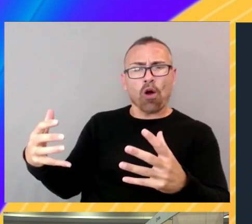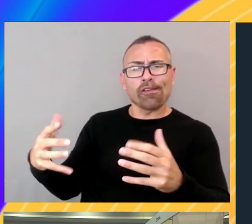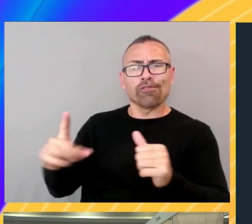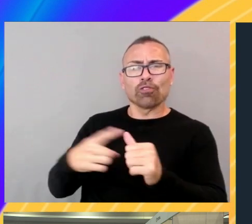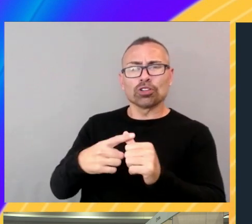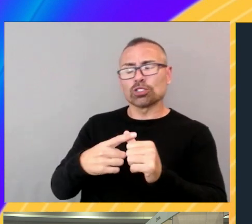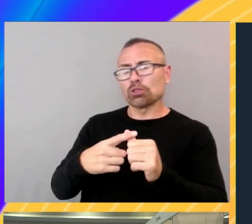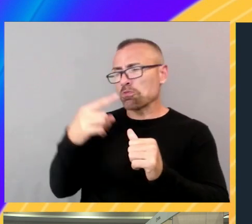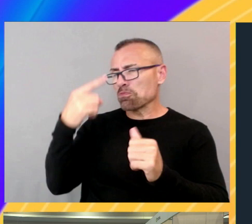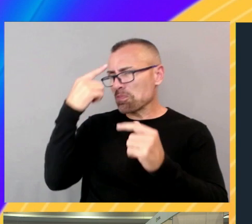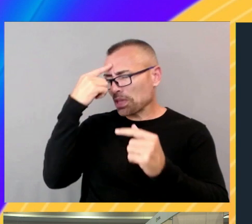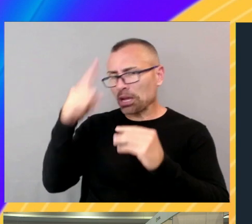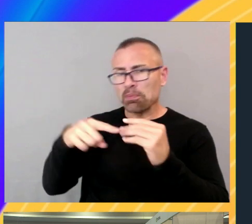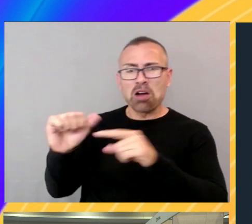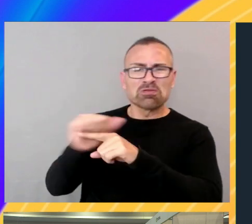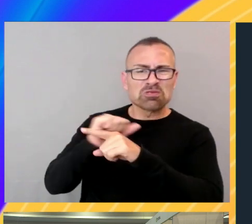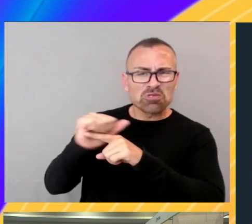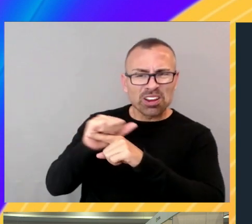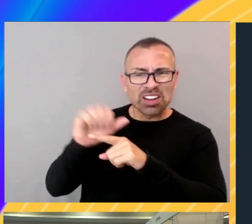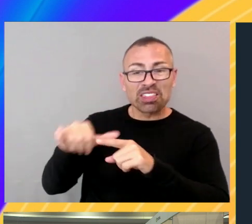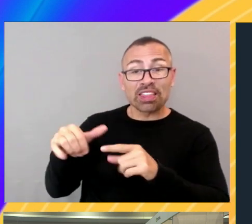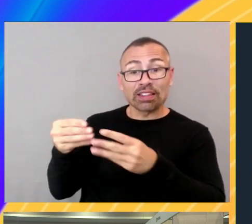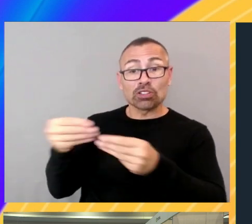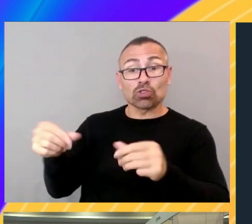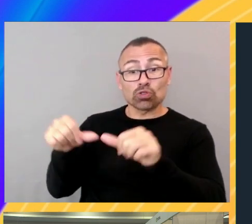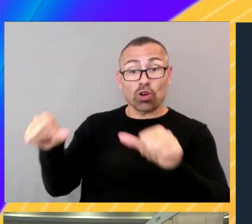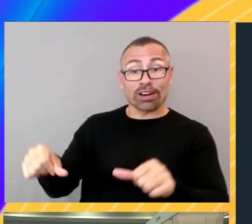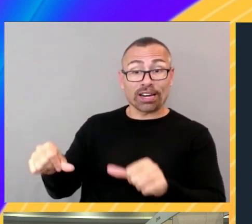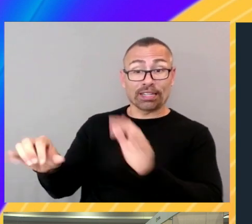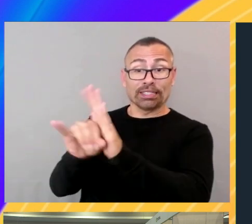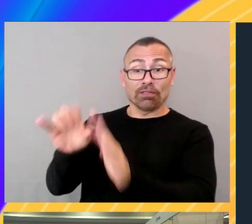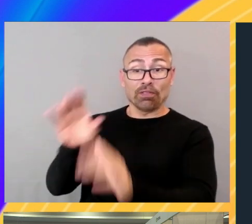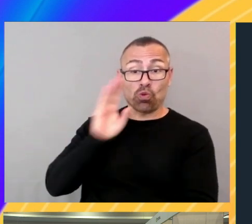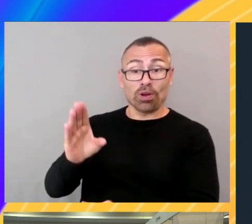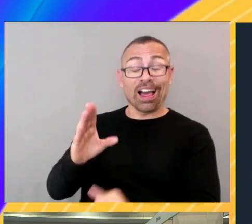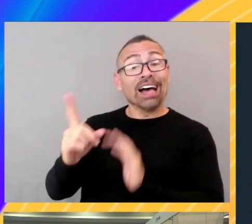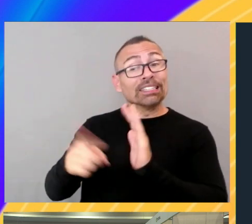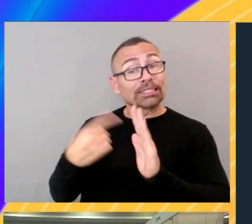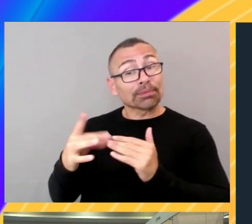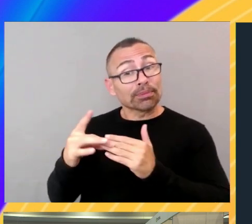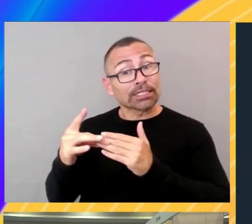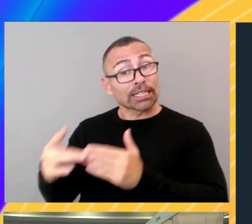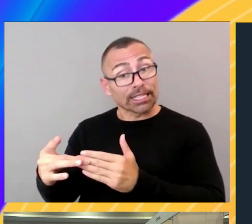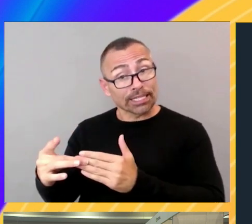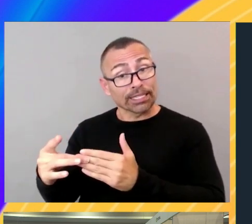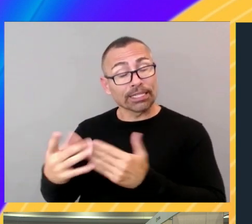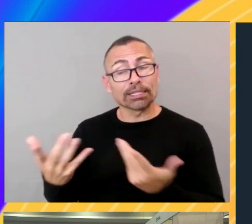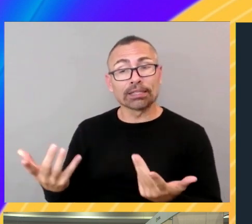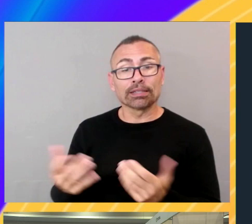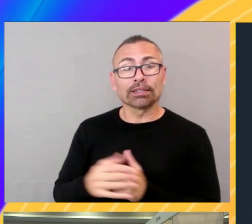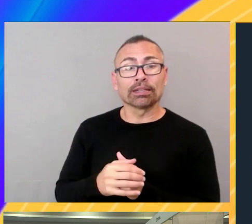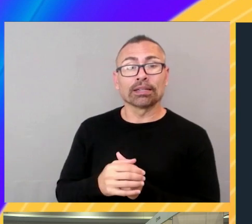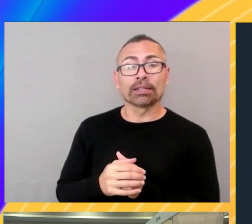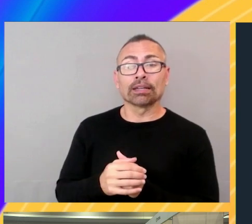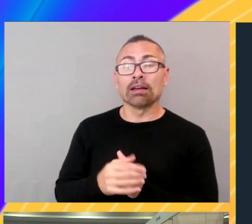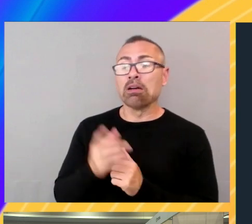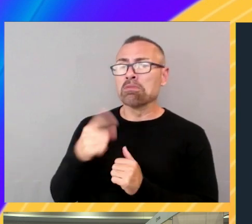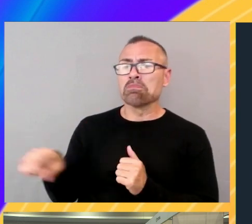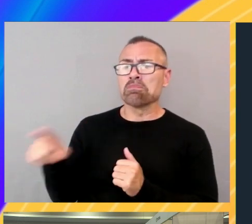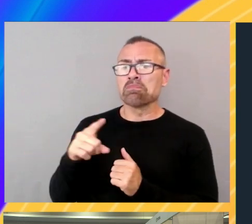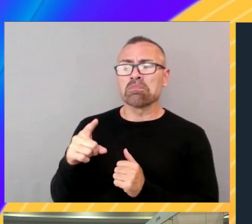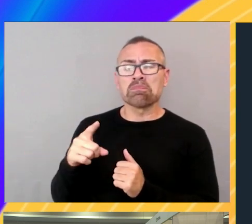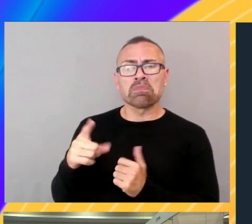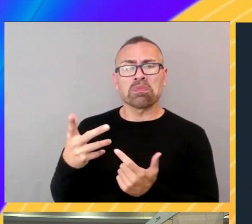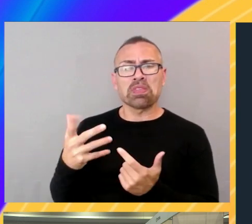help identify and sometimes even lead. And there can be both dedicated training